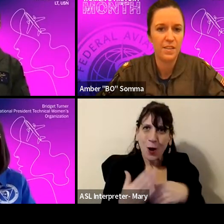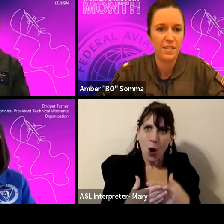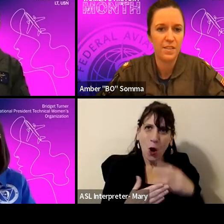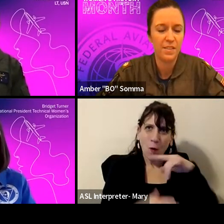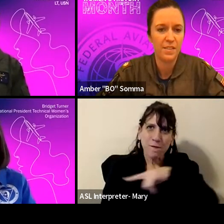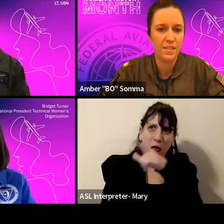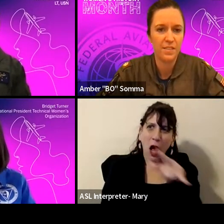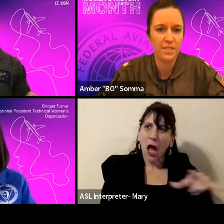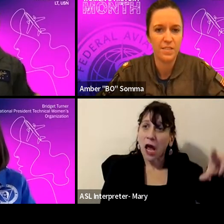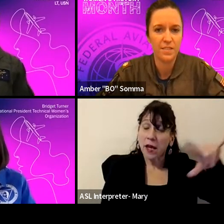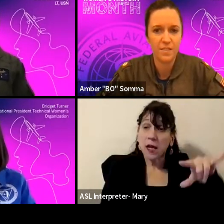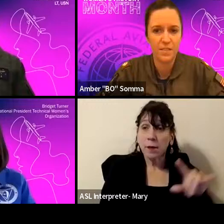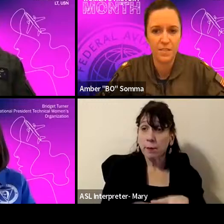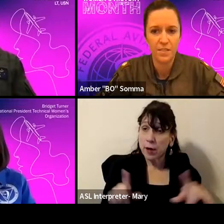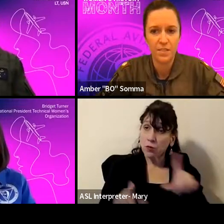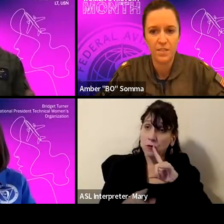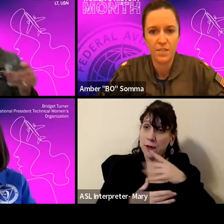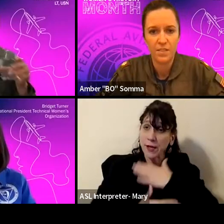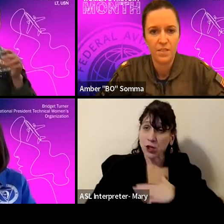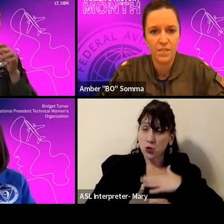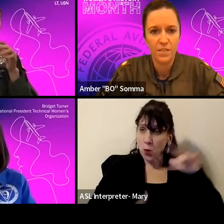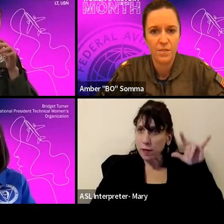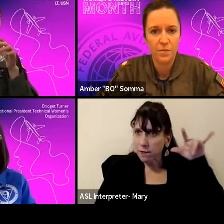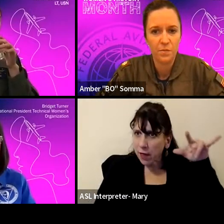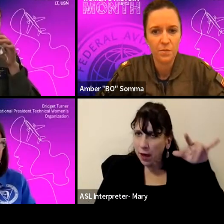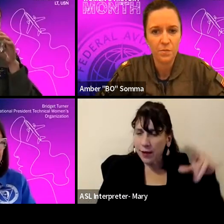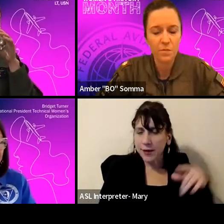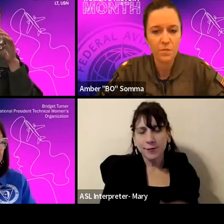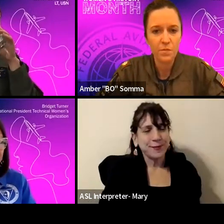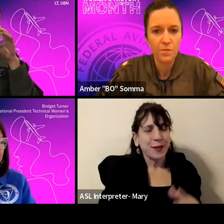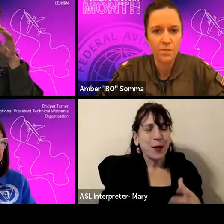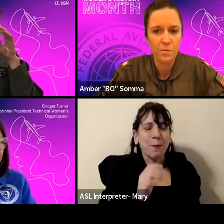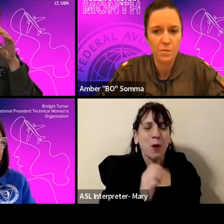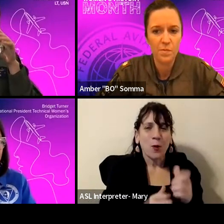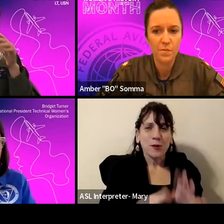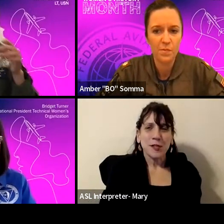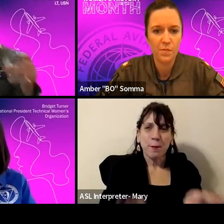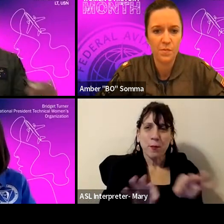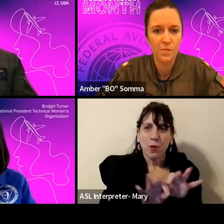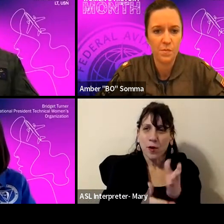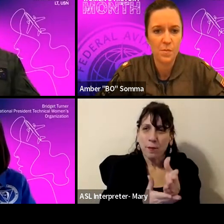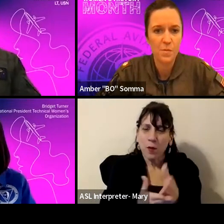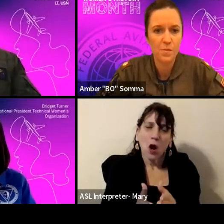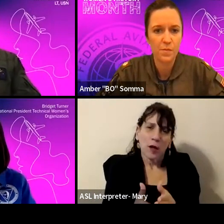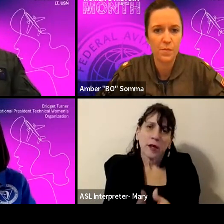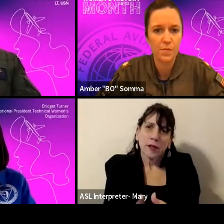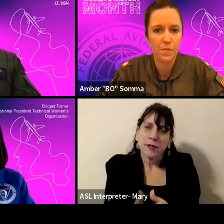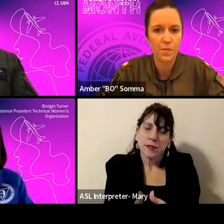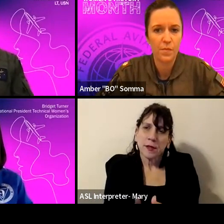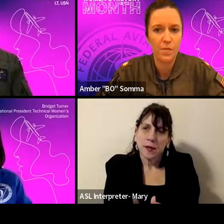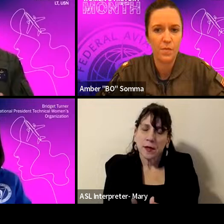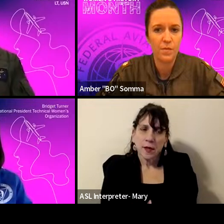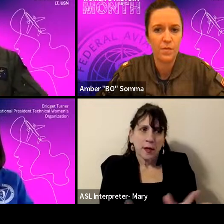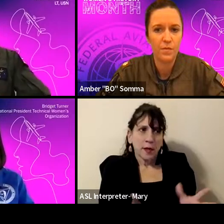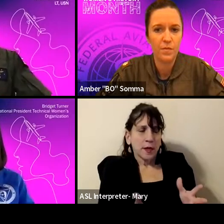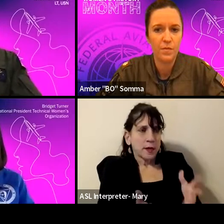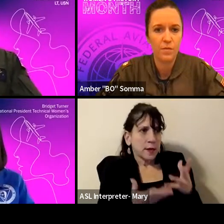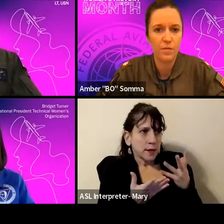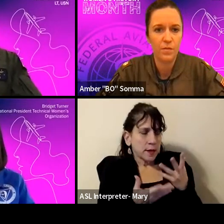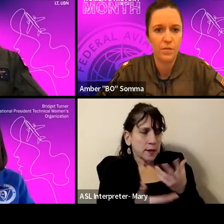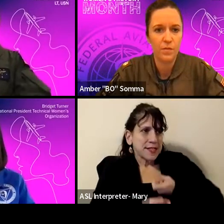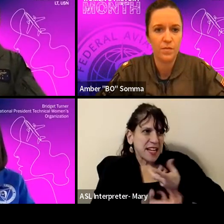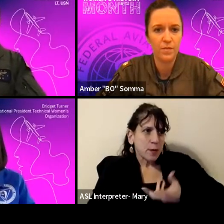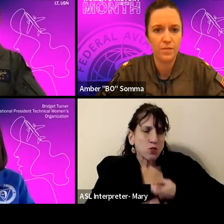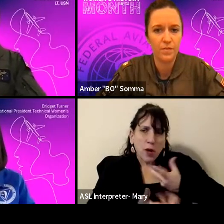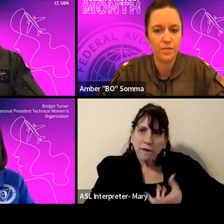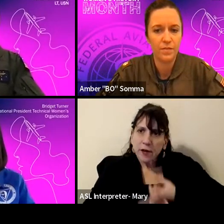flying, but you do really enjoy the flying as well. And the most important part, I would say, is debriefing. That way you can learn from the limited flight